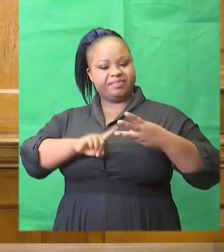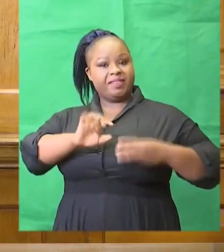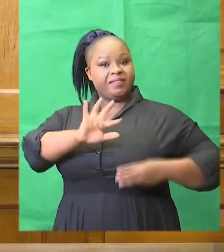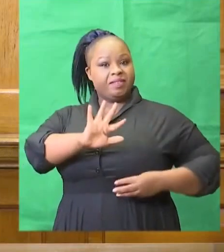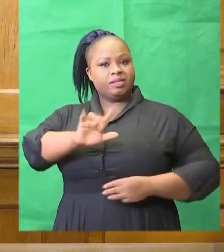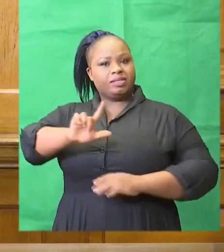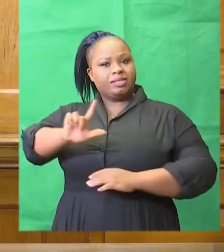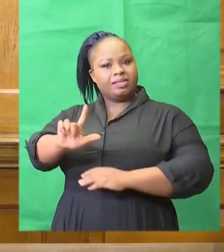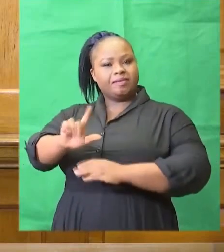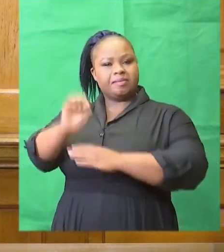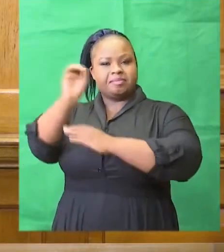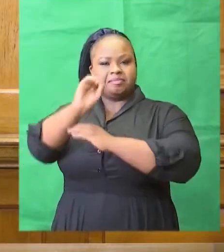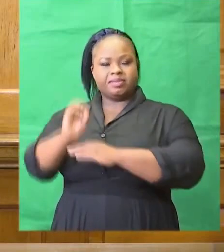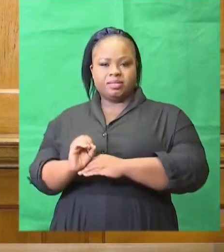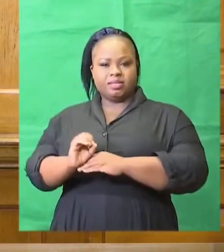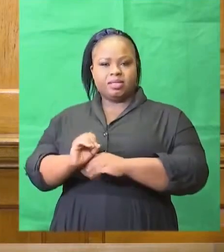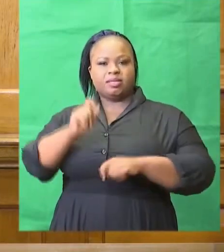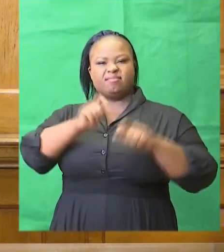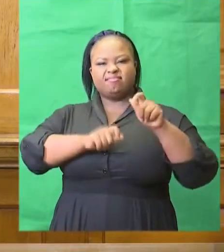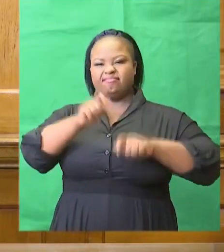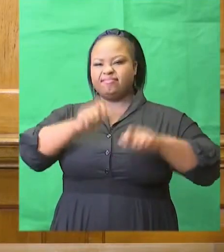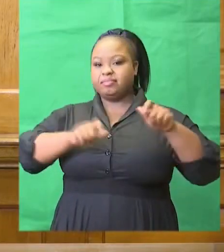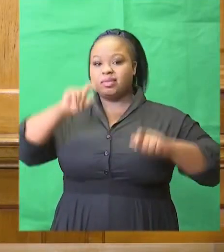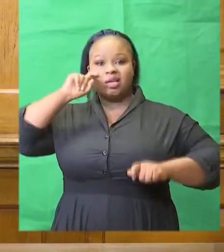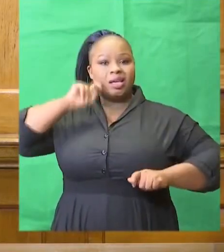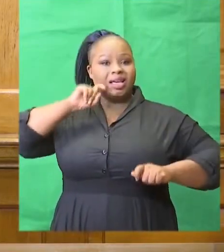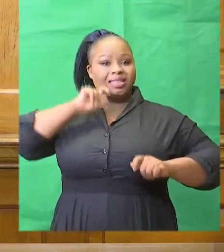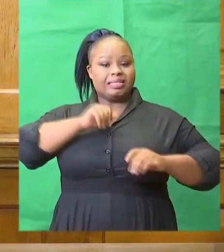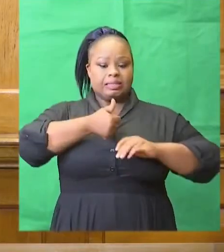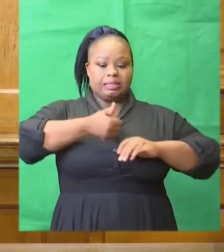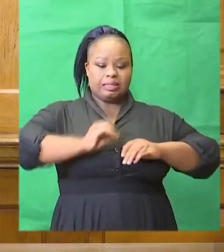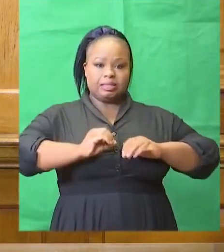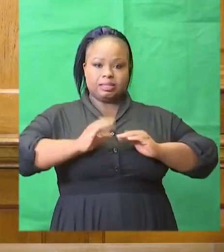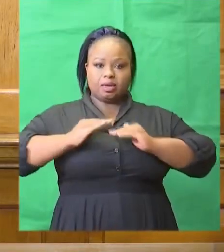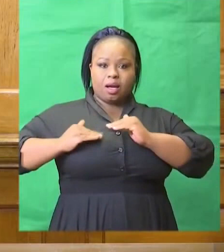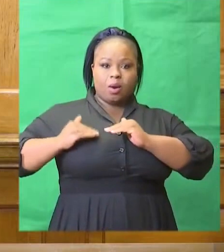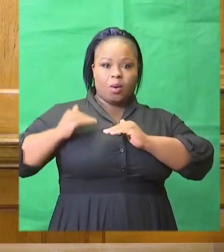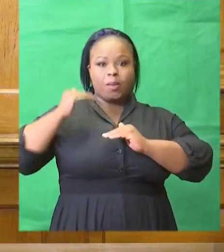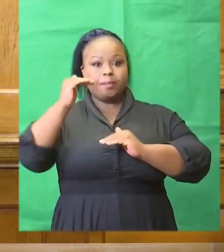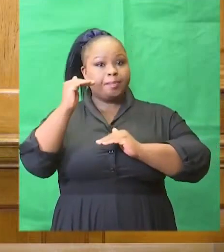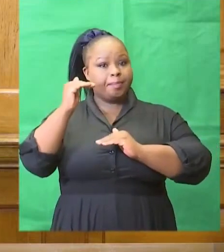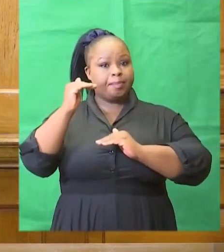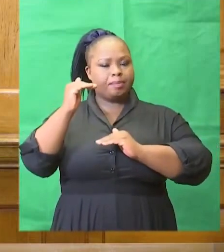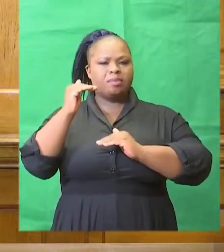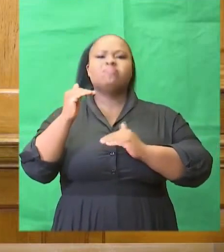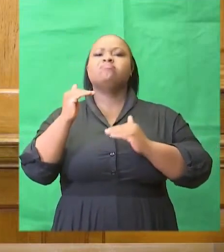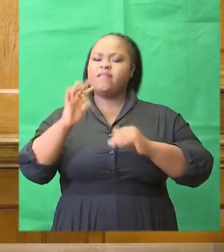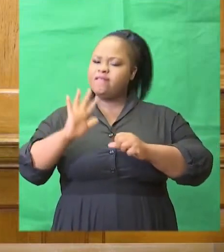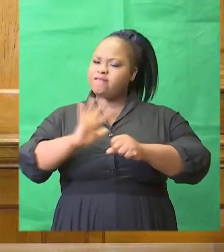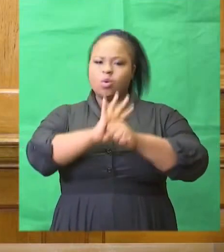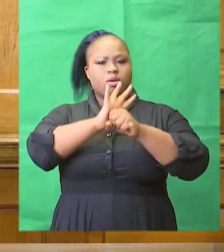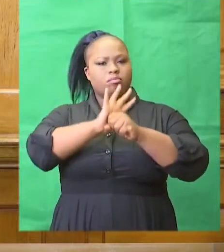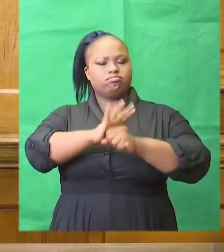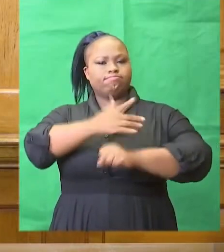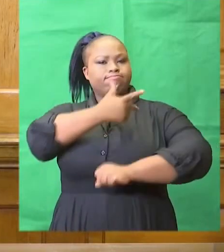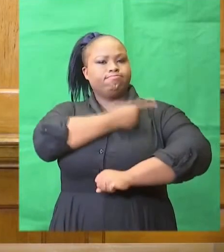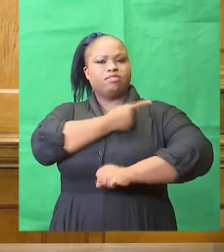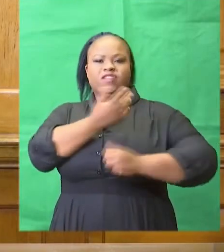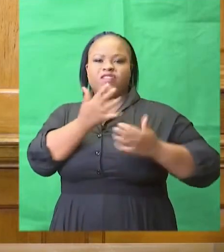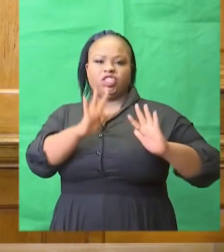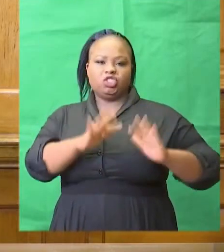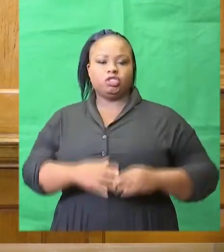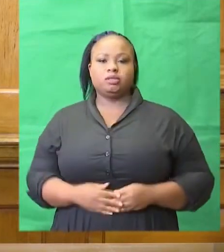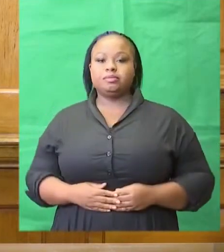57% of people aged 60 years and older are fully vaccinated,